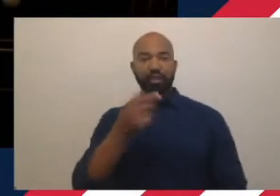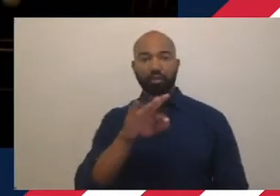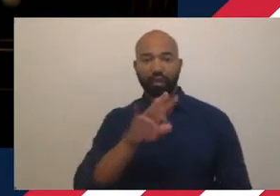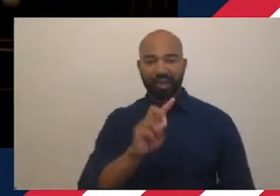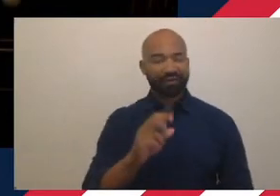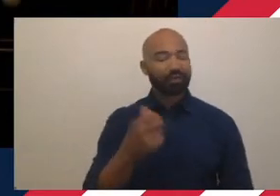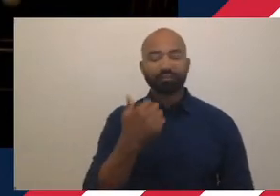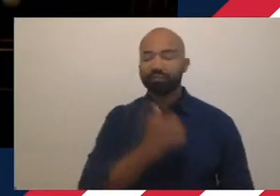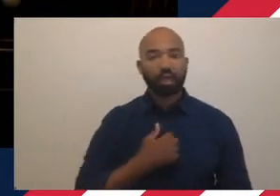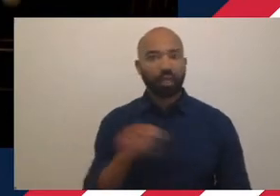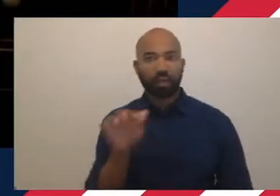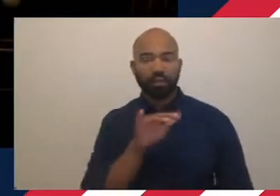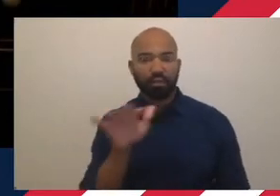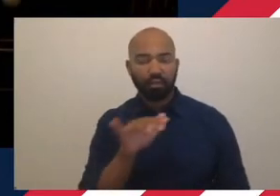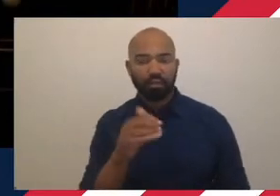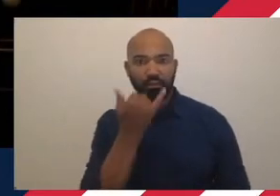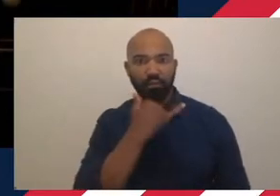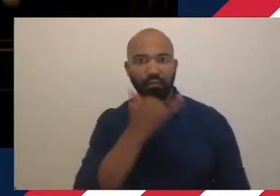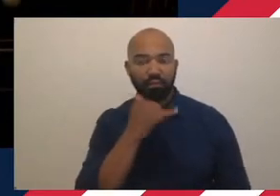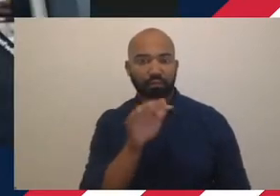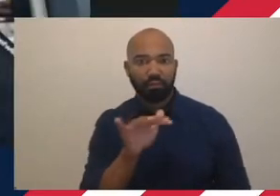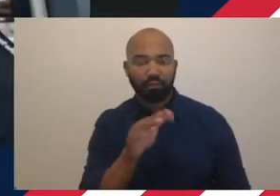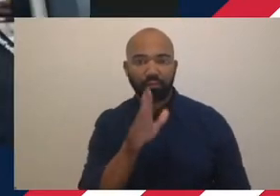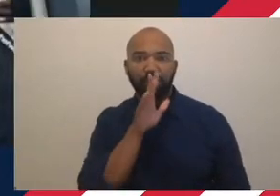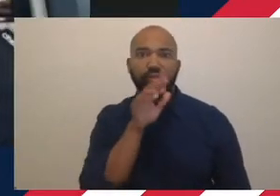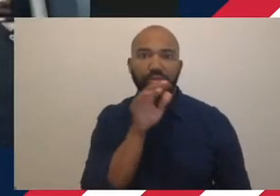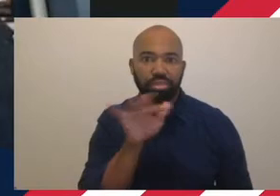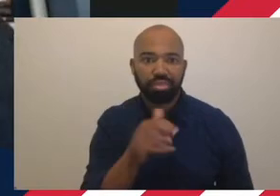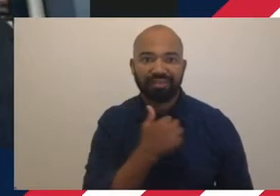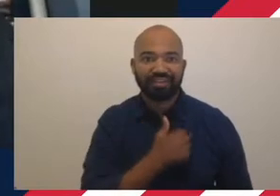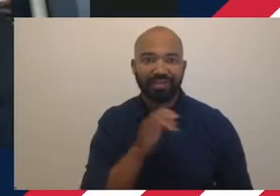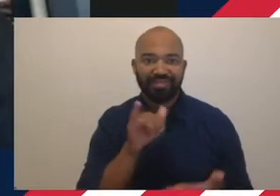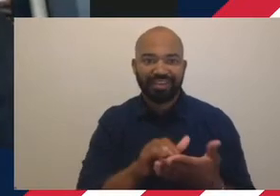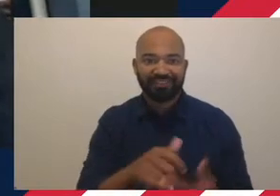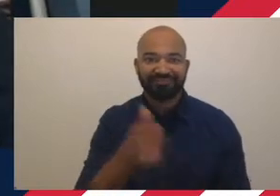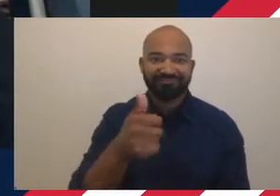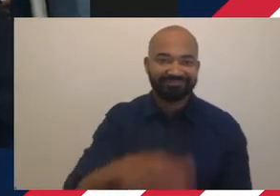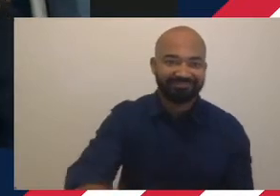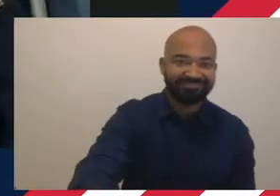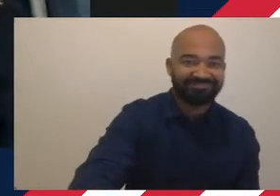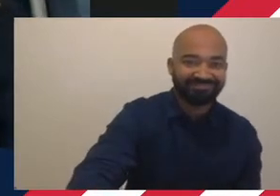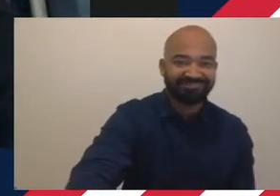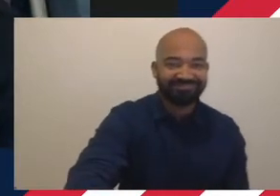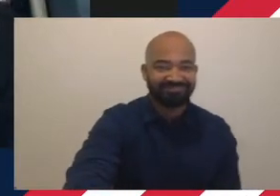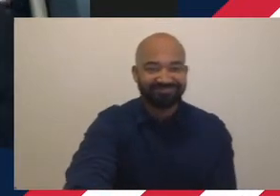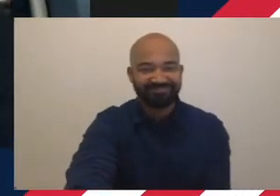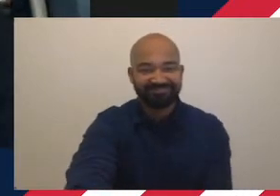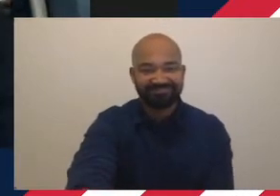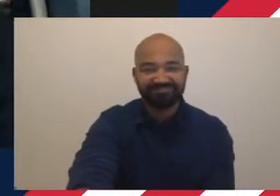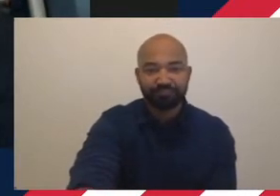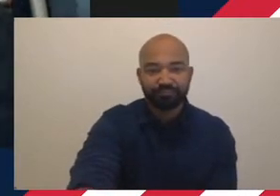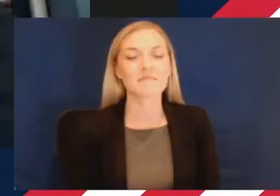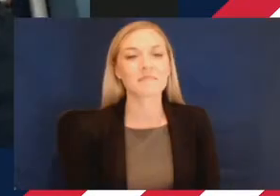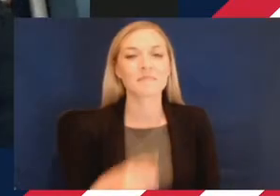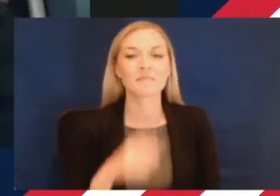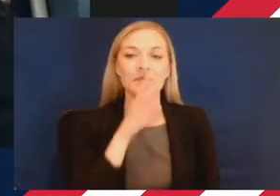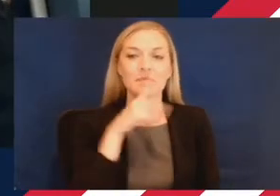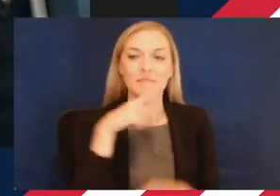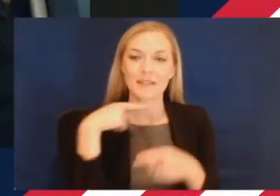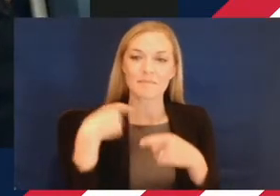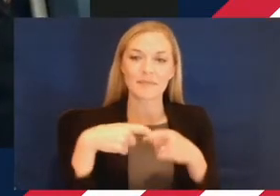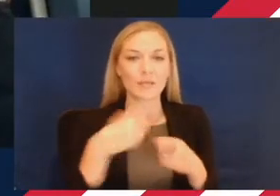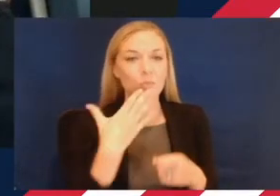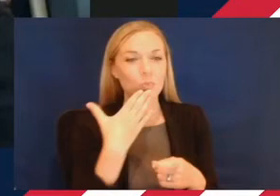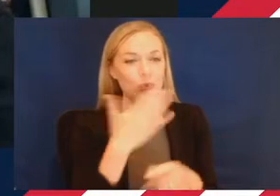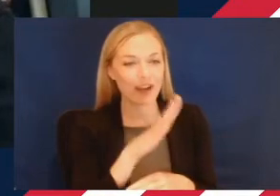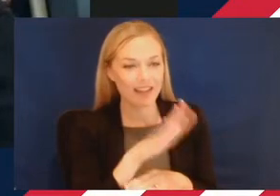if I didn't get that right. Buenas tardes, alcalde, and members of the drafting